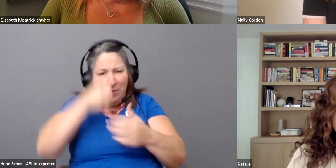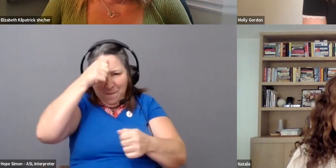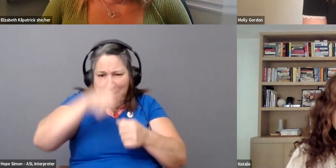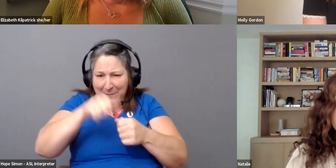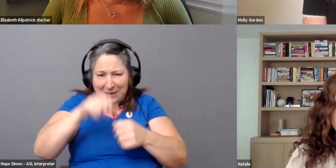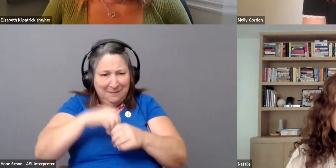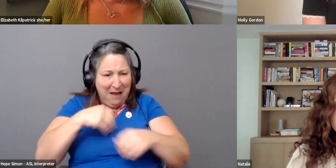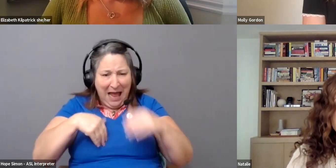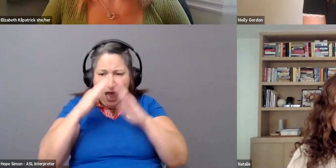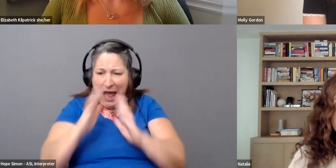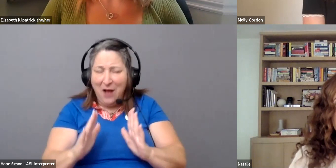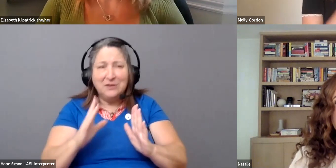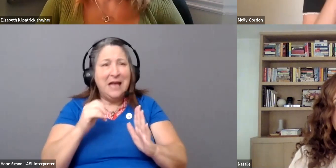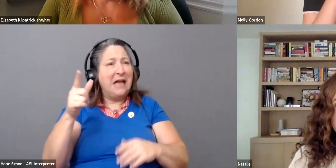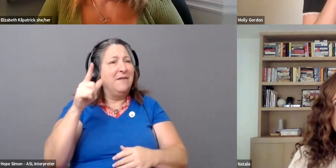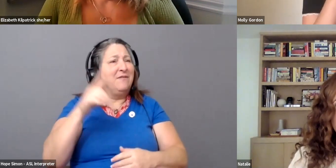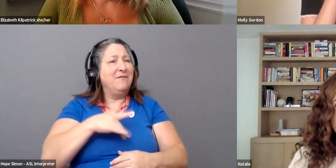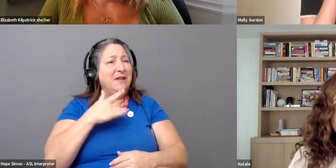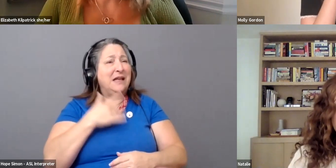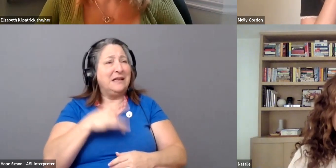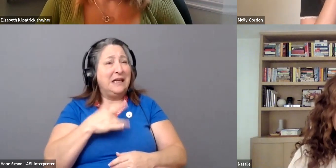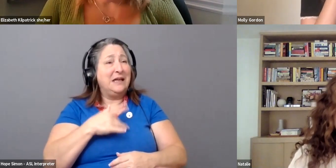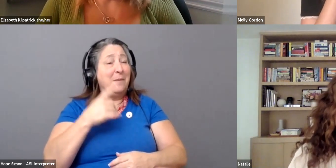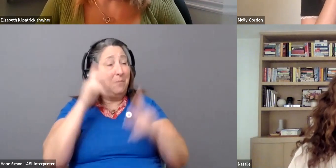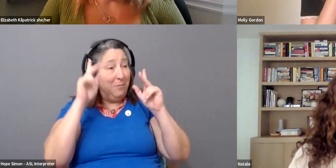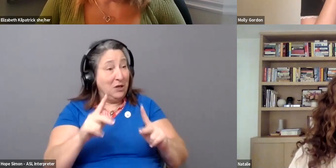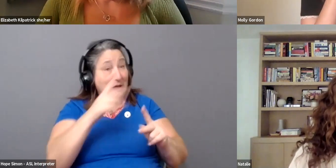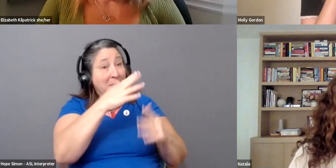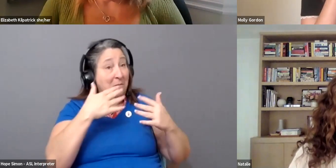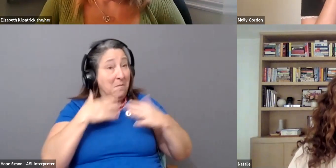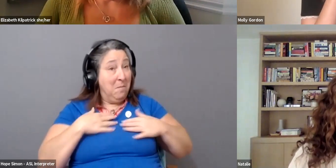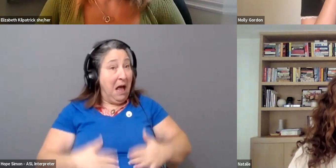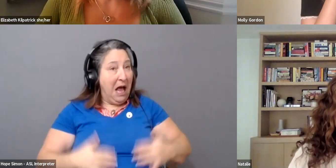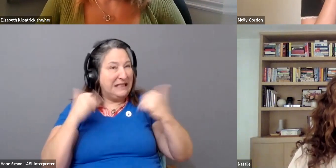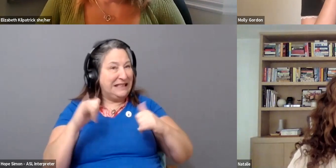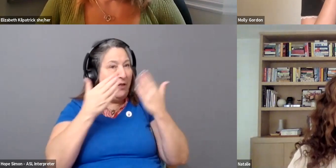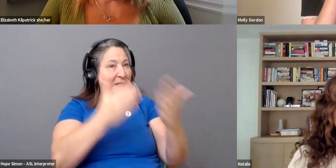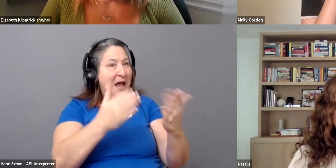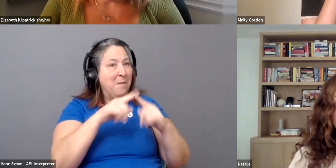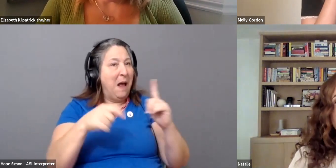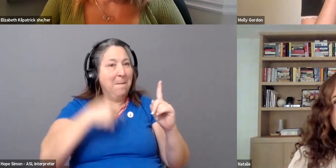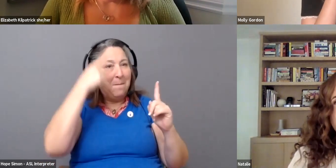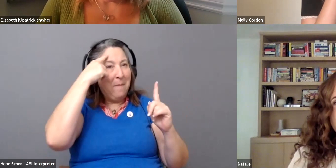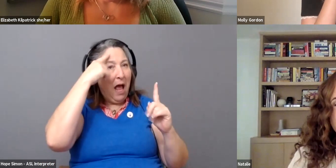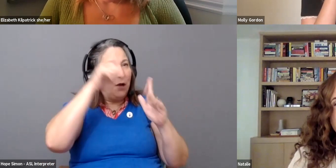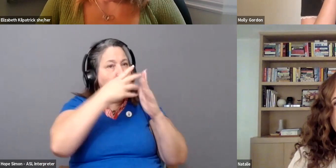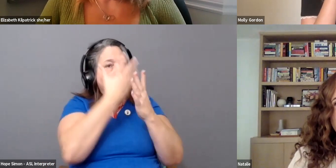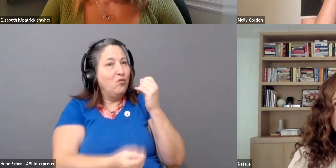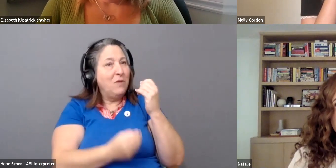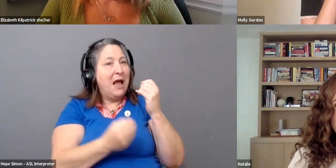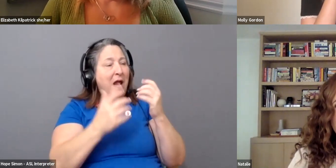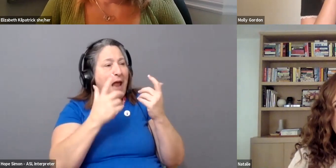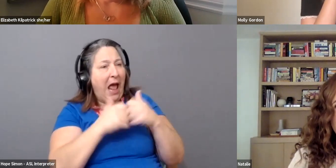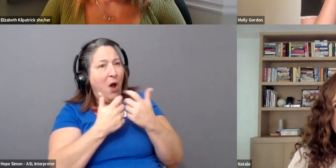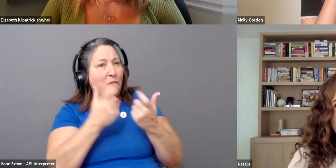of feeling the loss of someone whose body is still there, but whose mind is no longer there, and not knowing really how to contend with that. And I